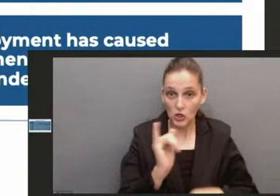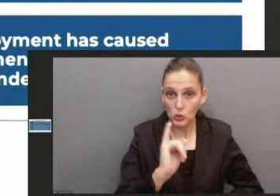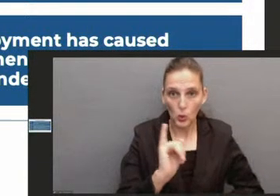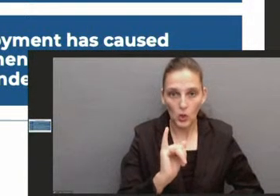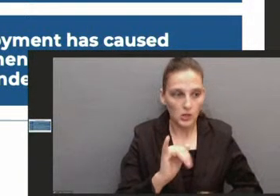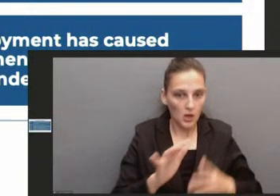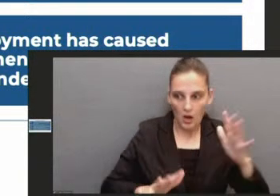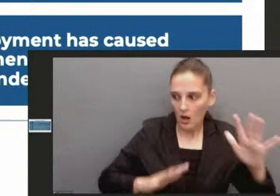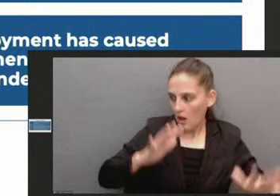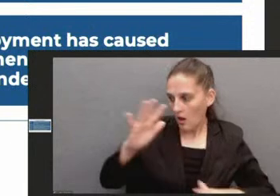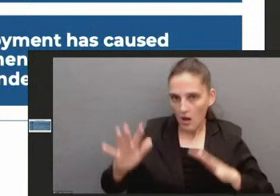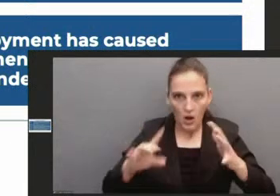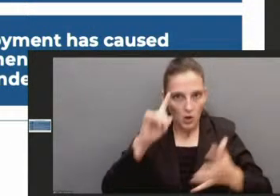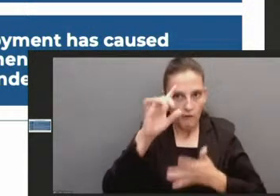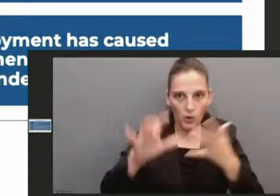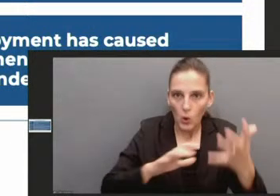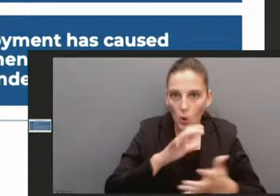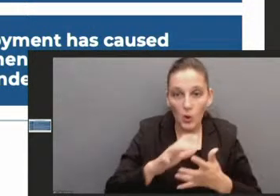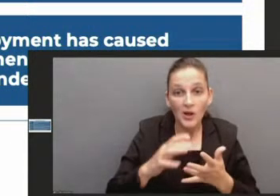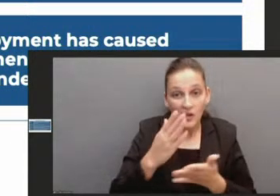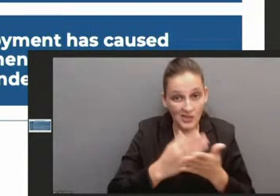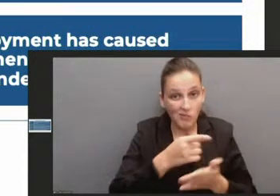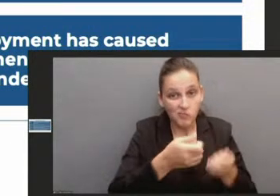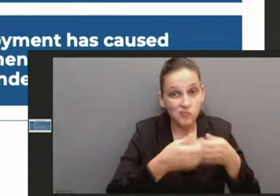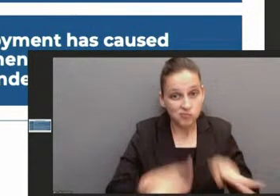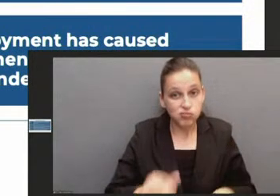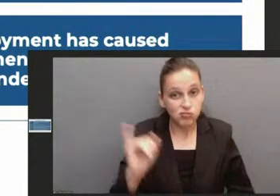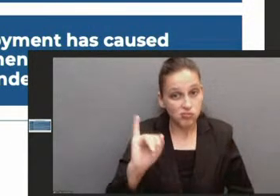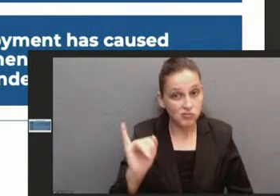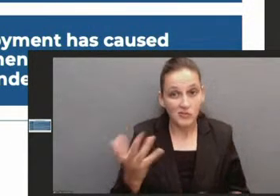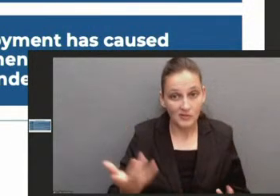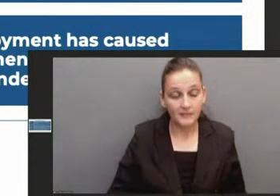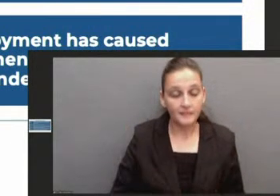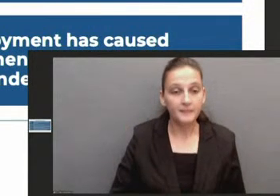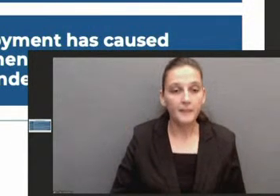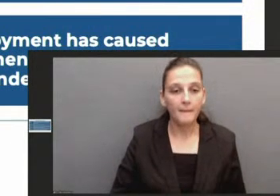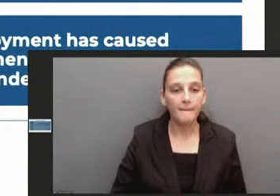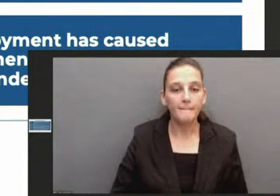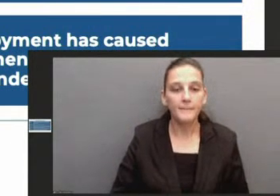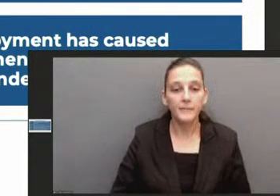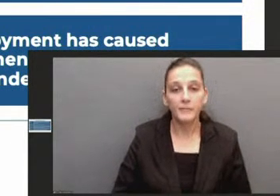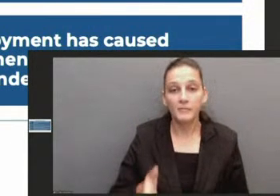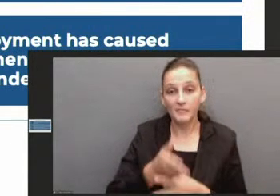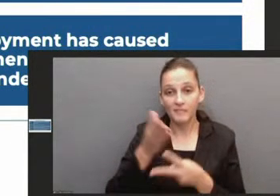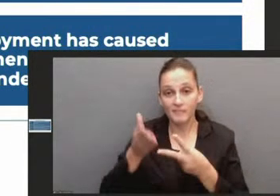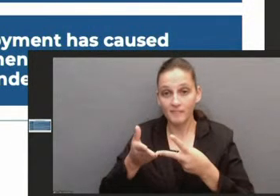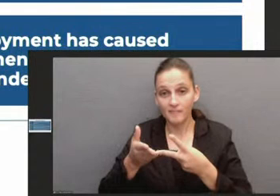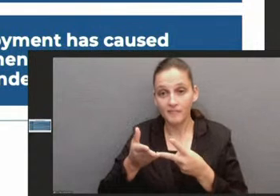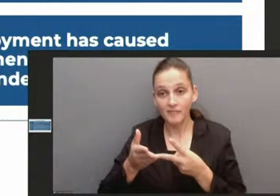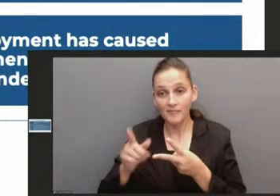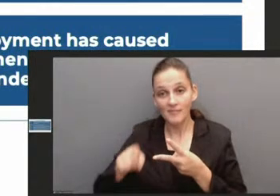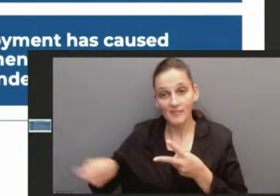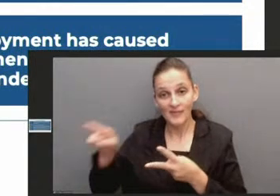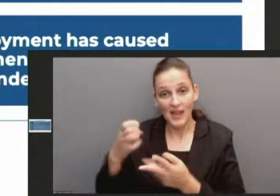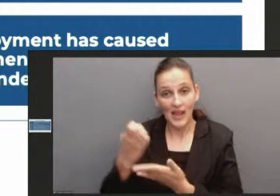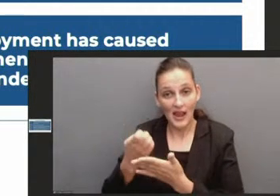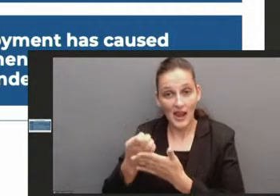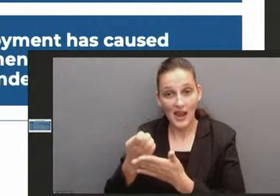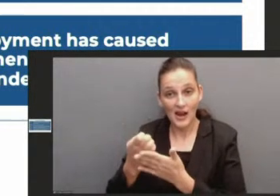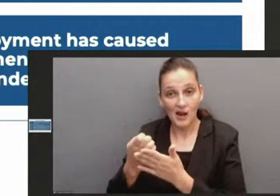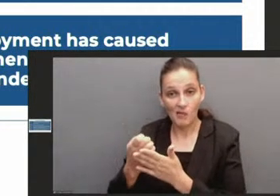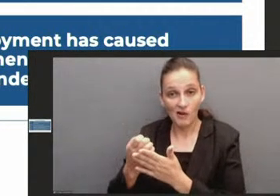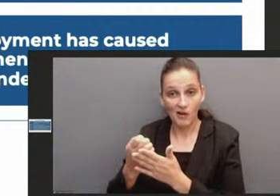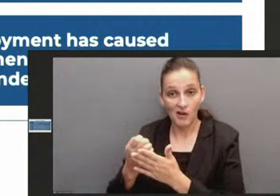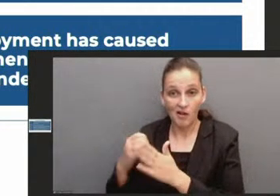lost access to healthcare altogether. The second issue comes that areas that are economically depressed